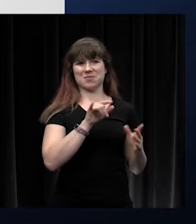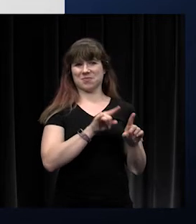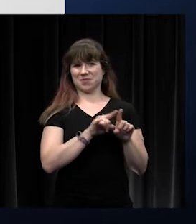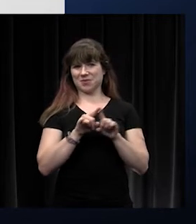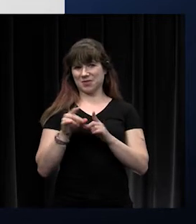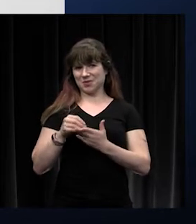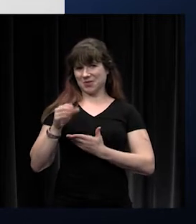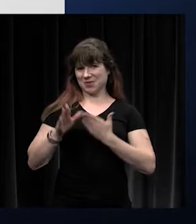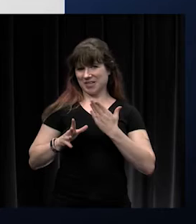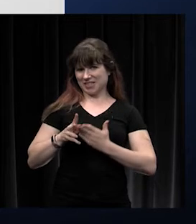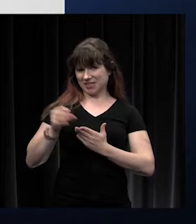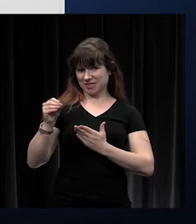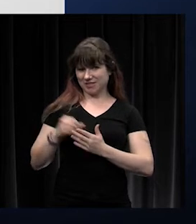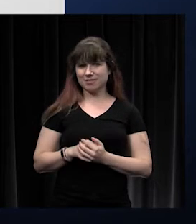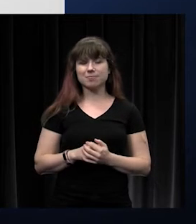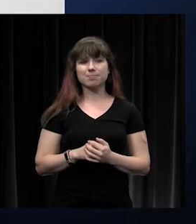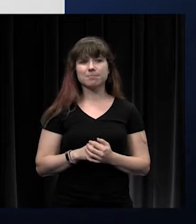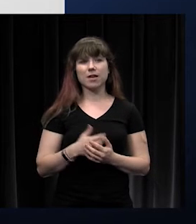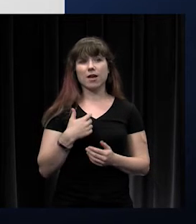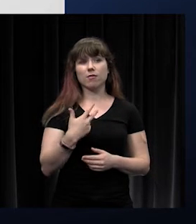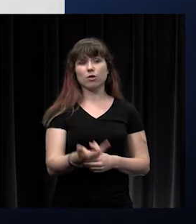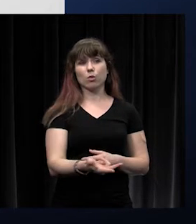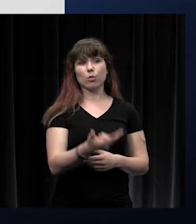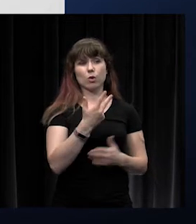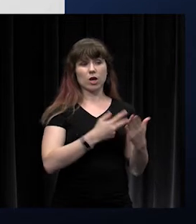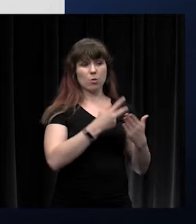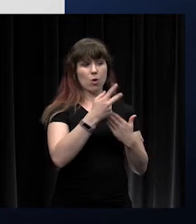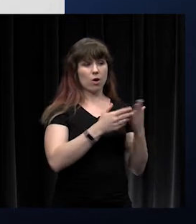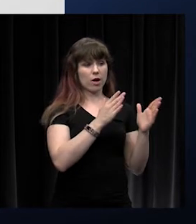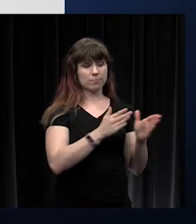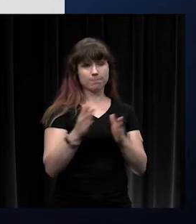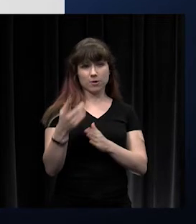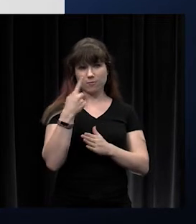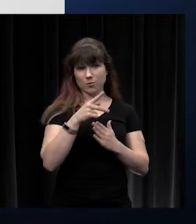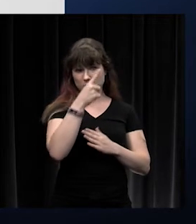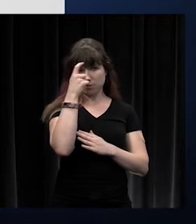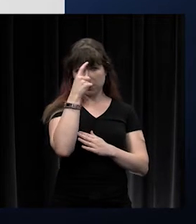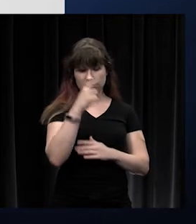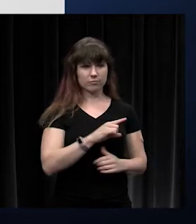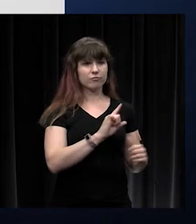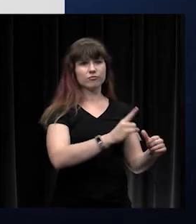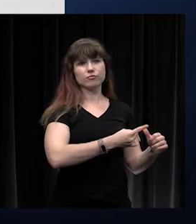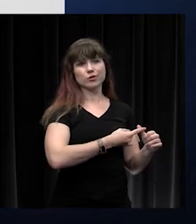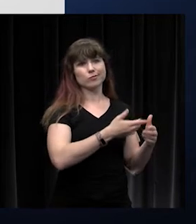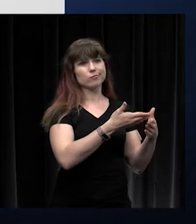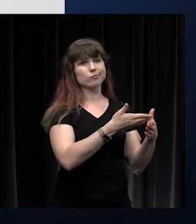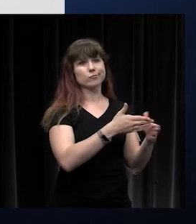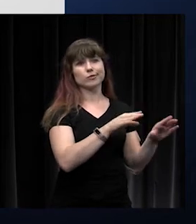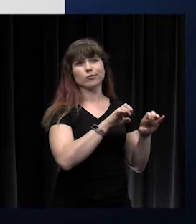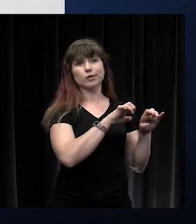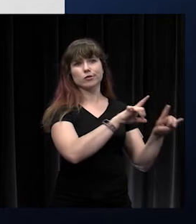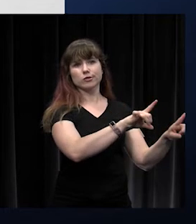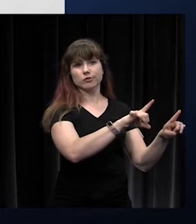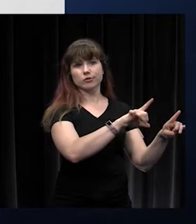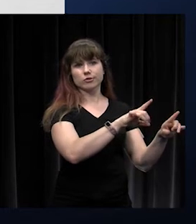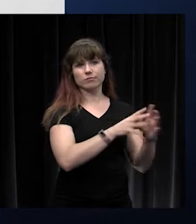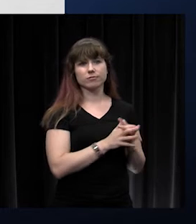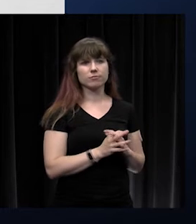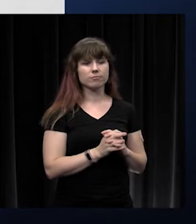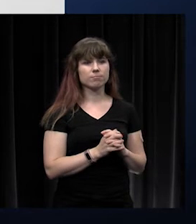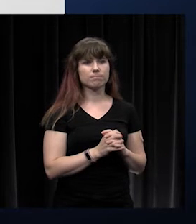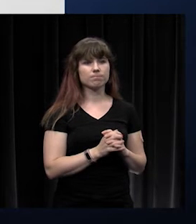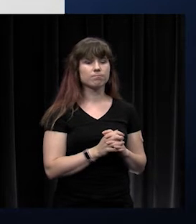well. We have basically three different programs that we offer in the summer. The first is a general education at-risk summer school, if you will.